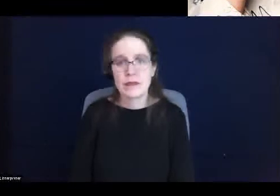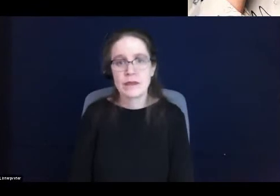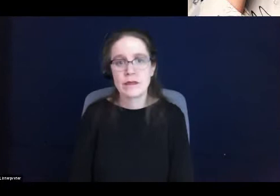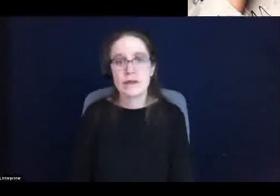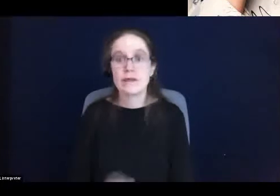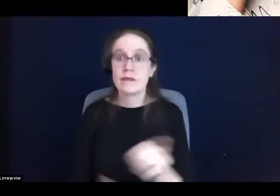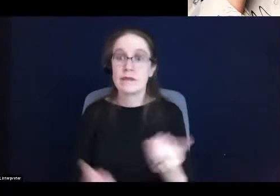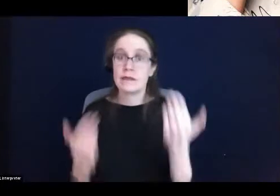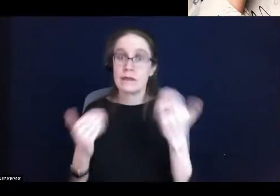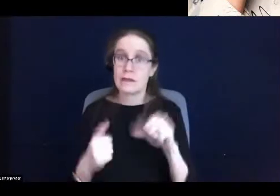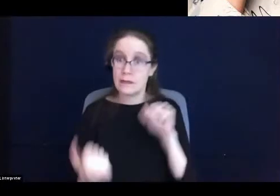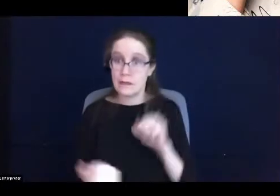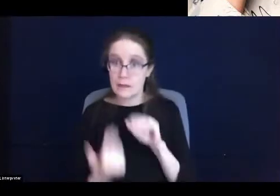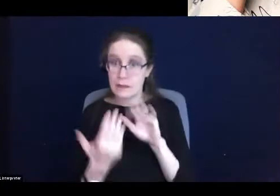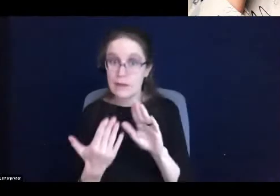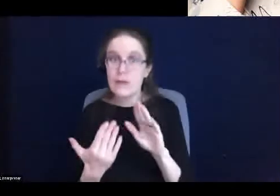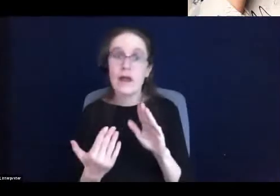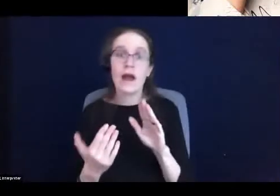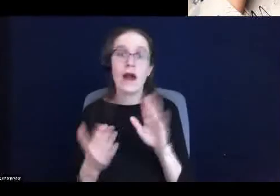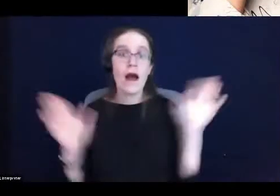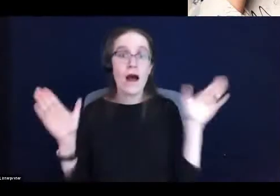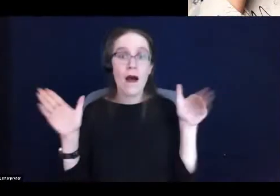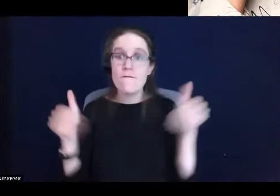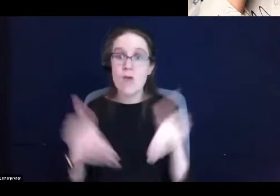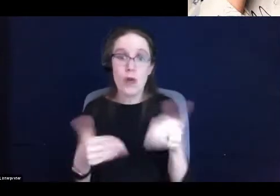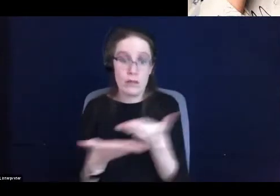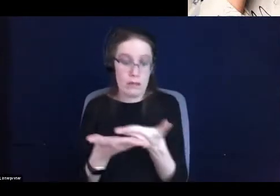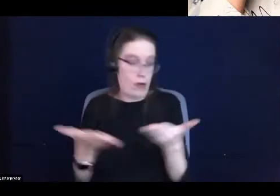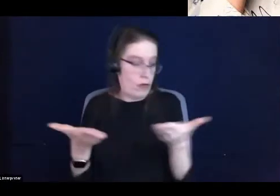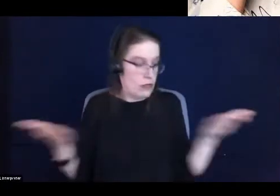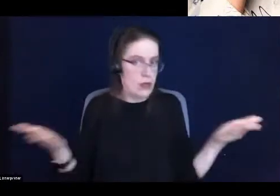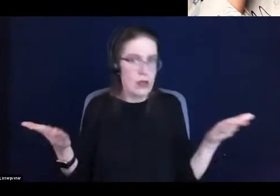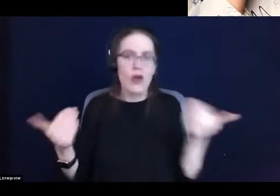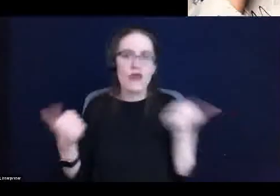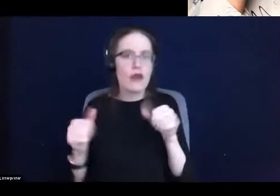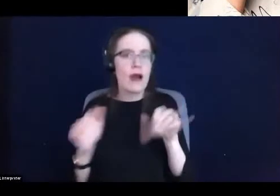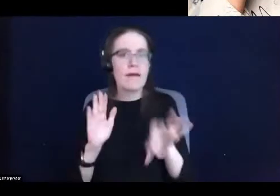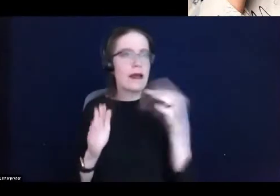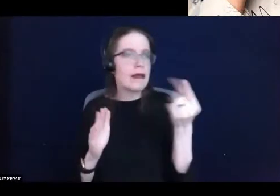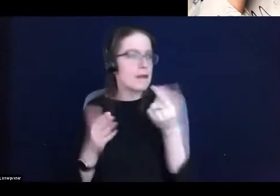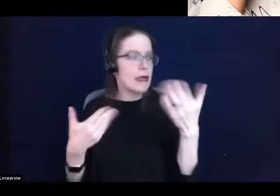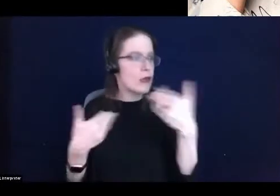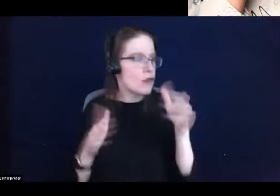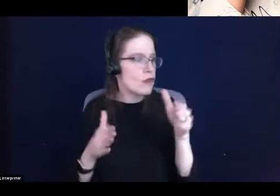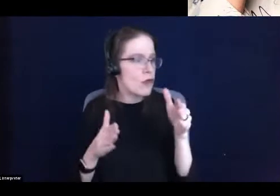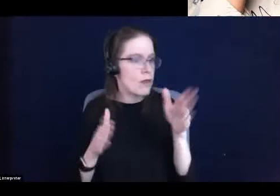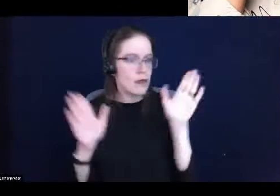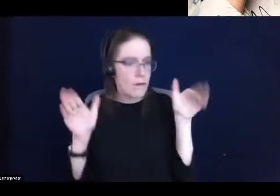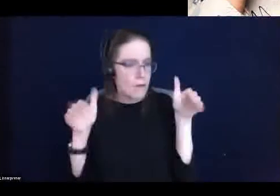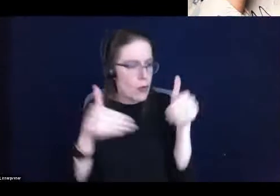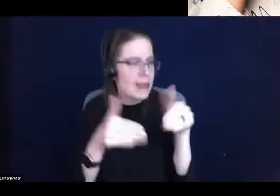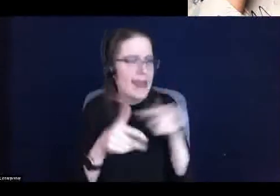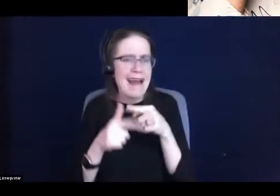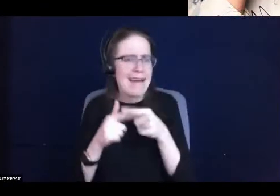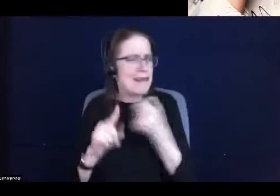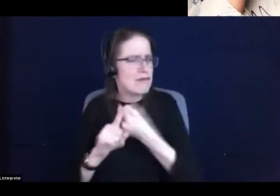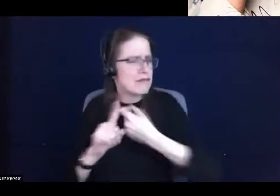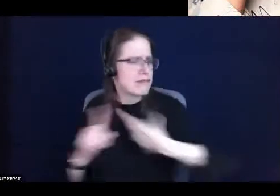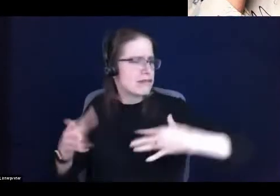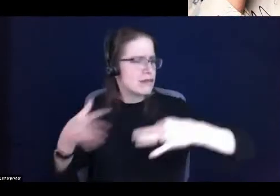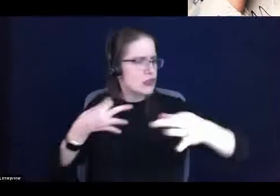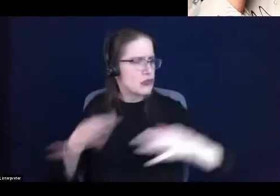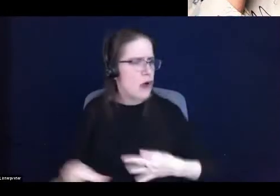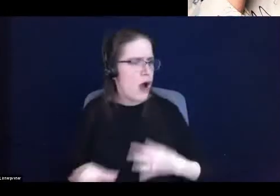Focus objects. Try to find something in the room you're in and focus on it. Please describe this to me in as much detail as